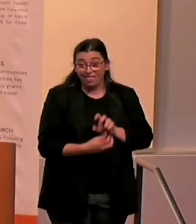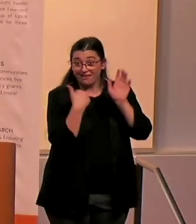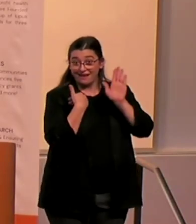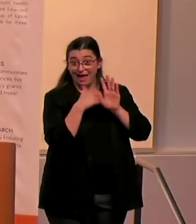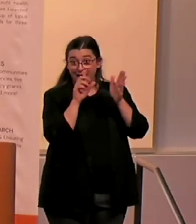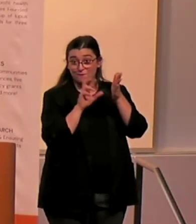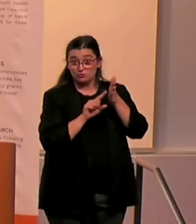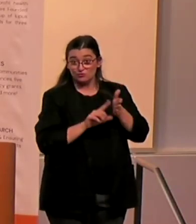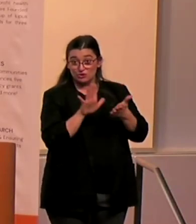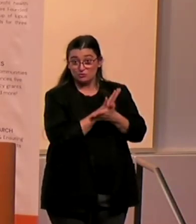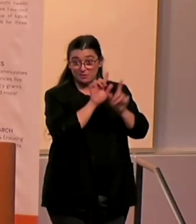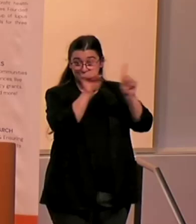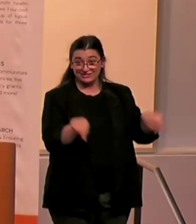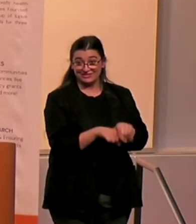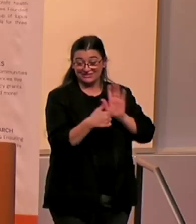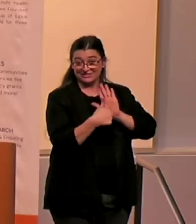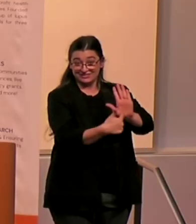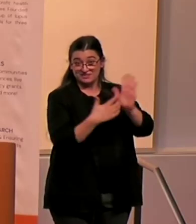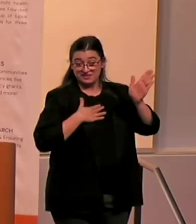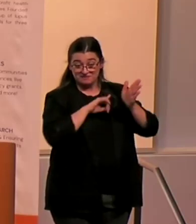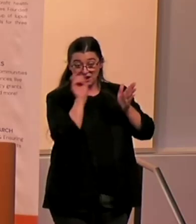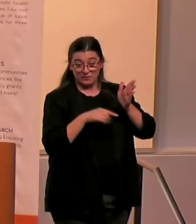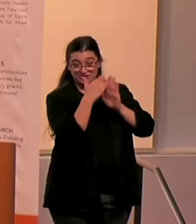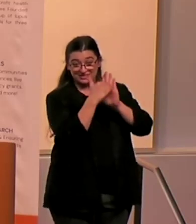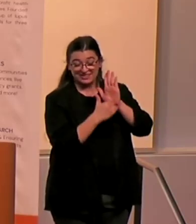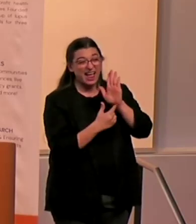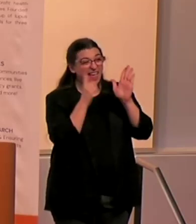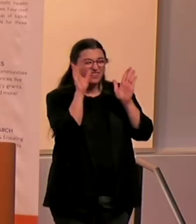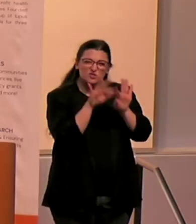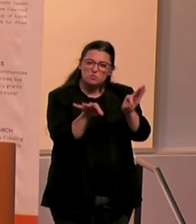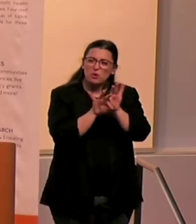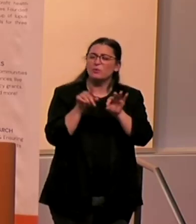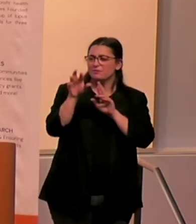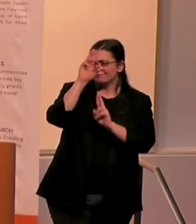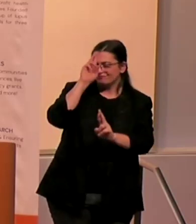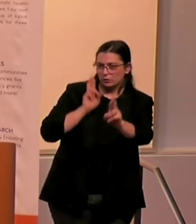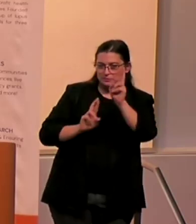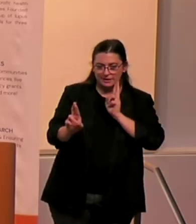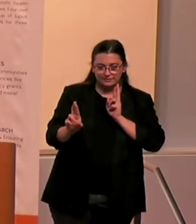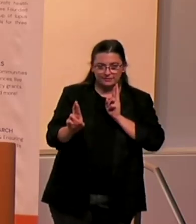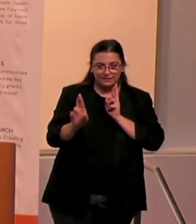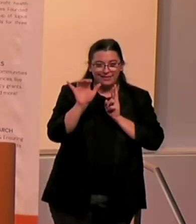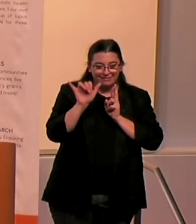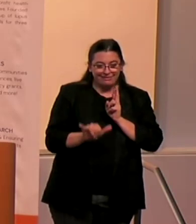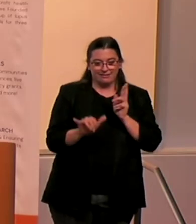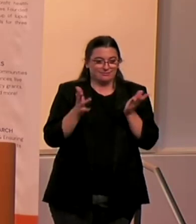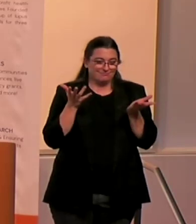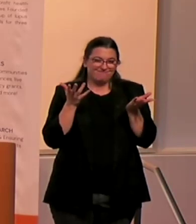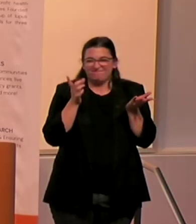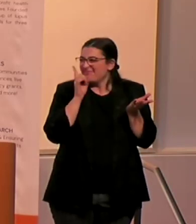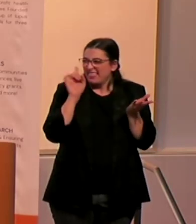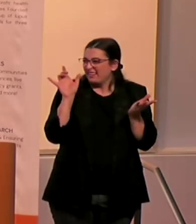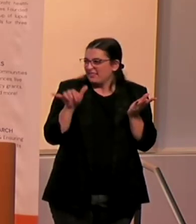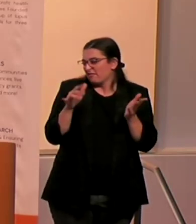And I think as long as you do it with respect and there's mutual respect, I think that's,